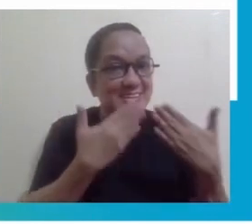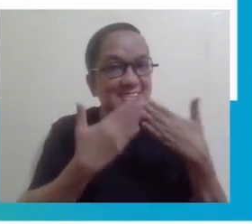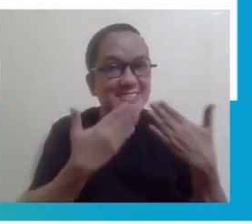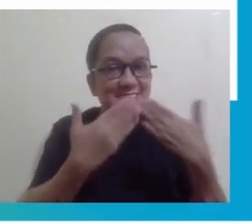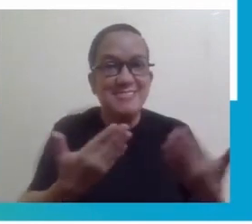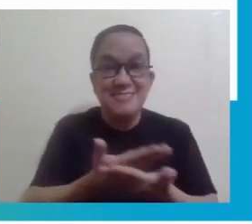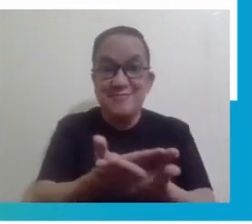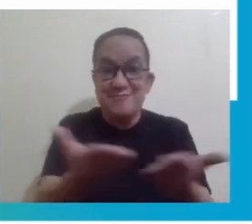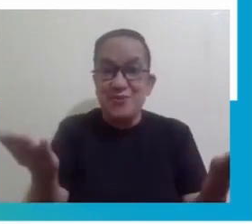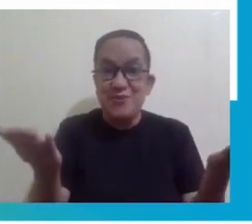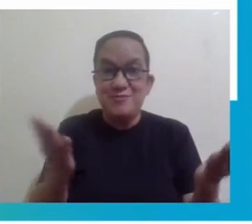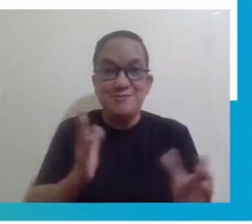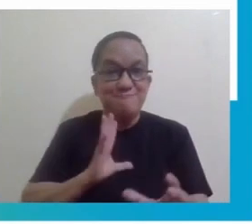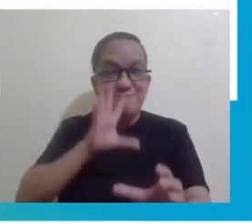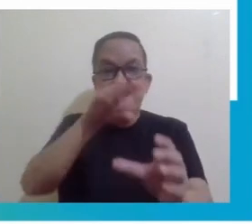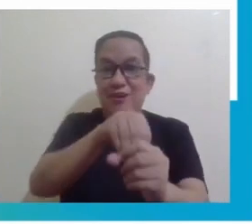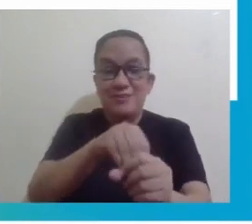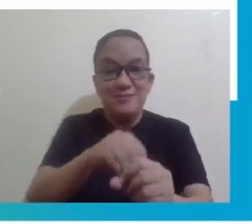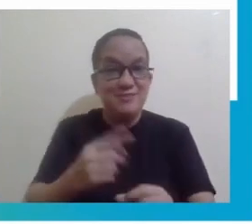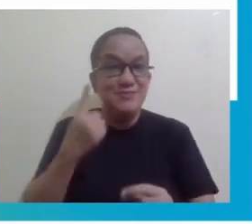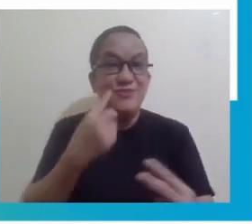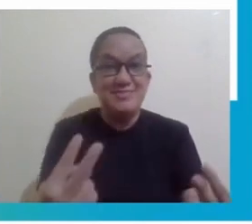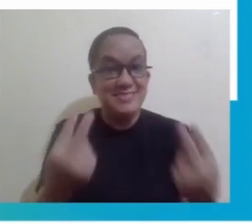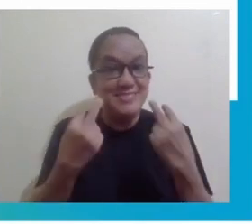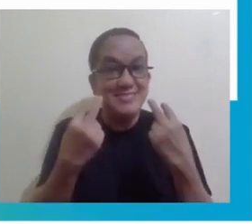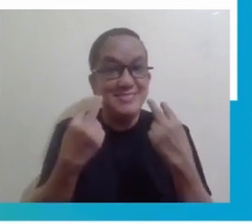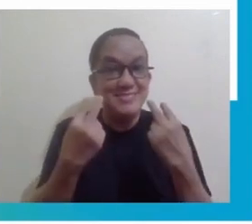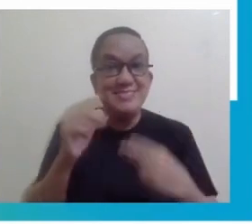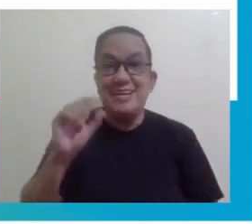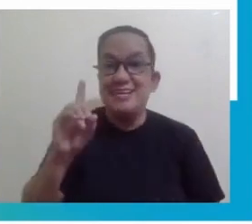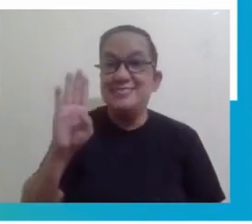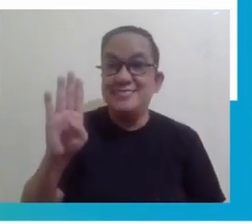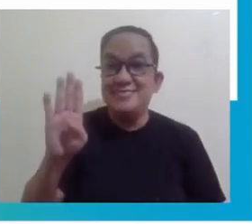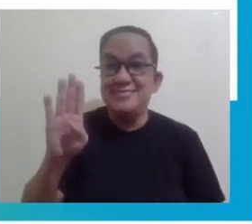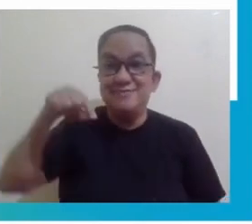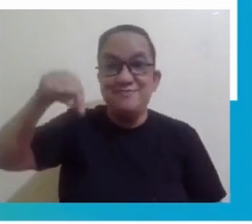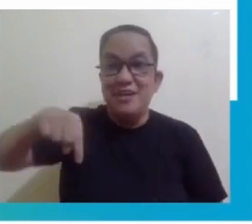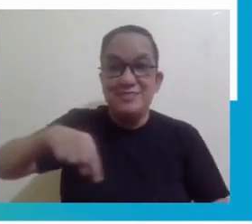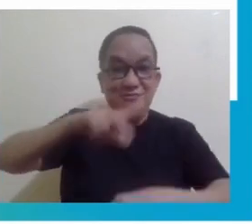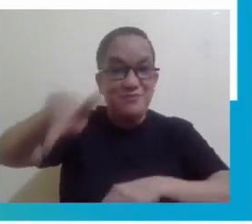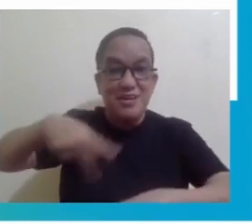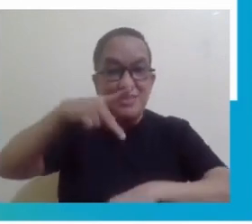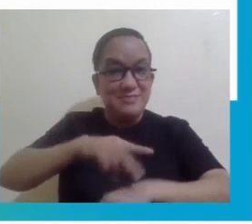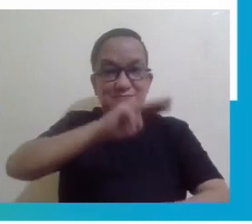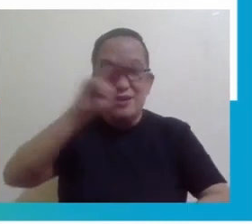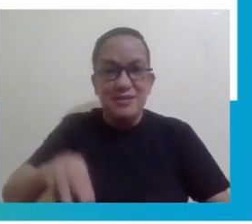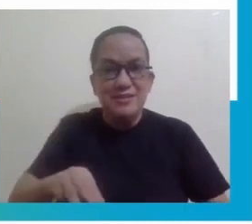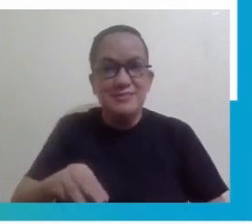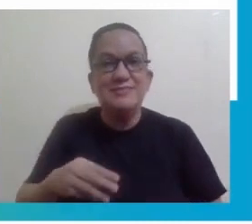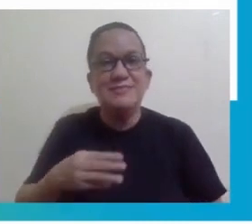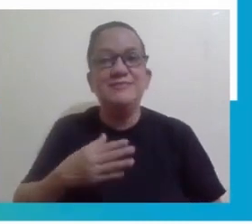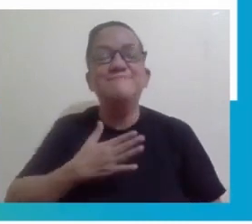joined online. So from ADB headquarters here in Manila, I wish you all a pleasant evening. Thank you for joining. Stay